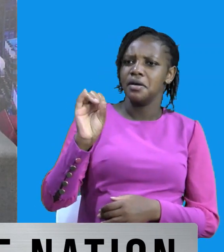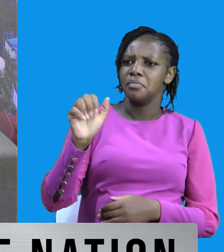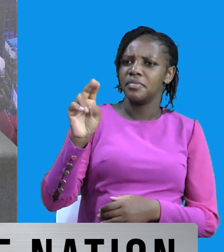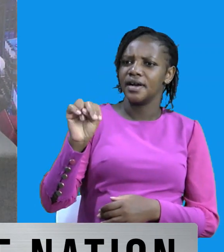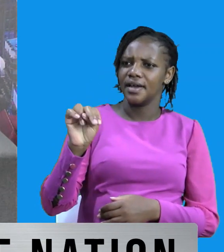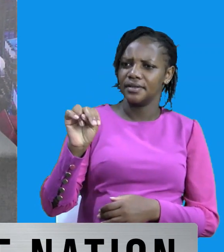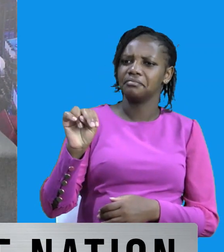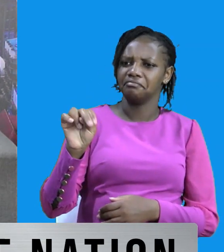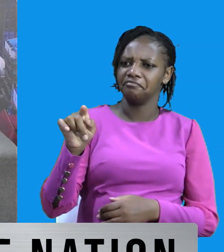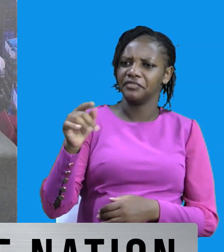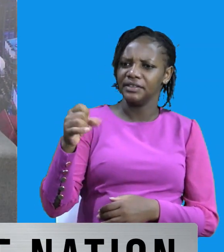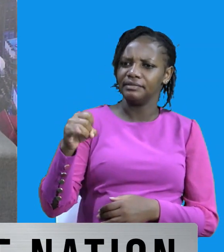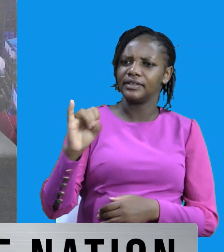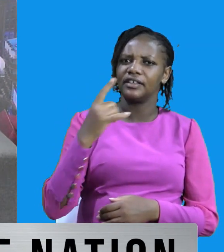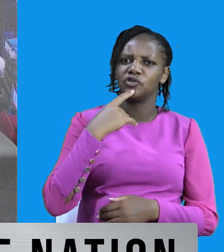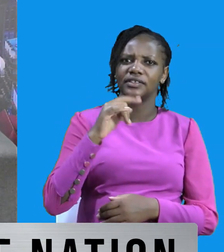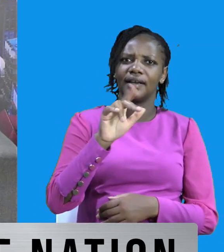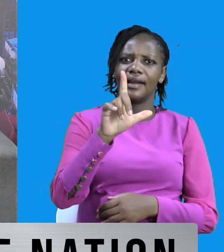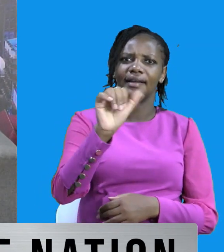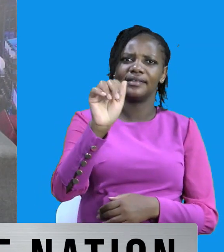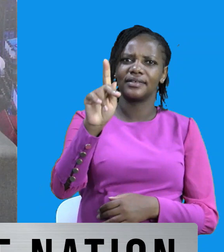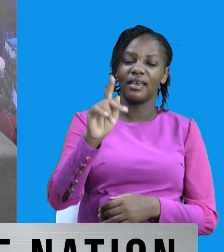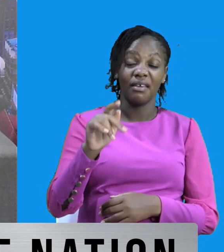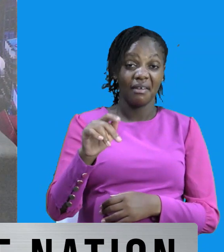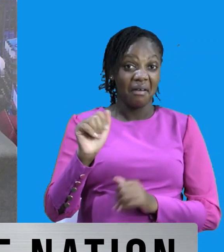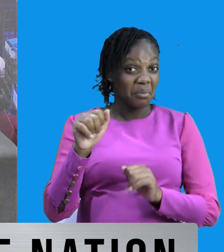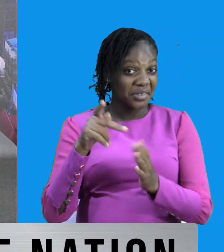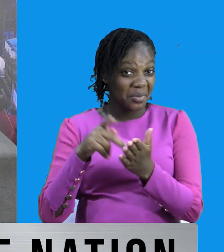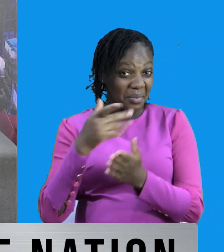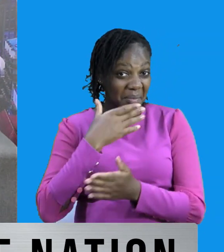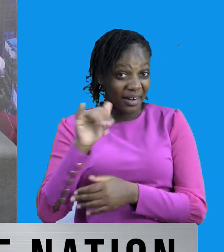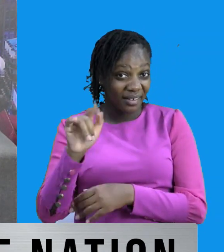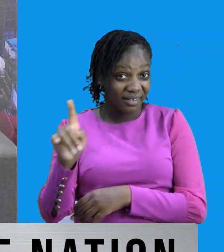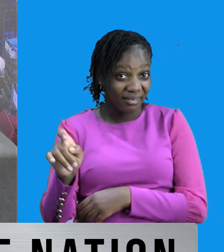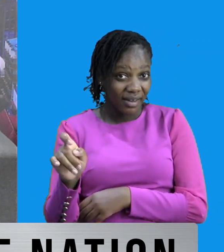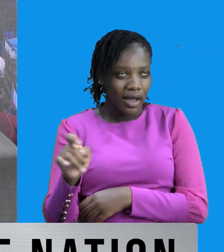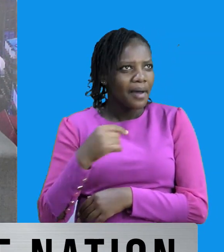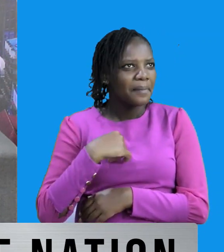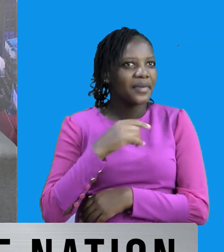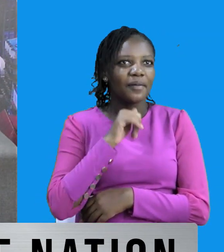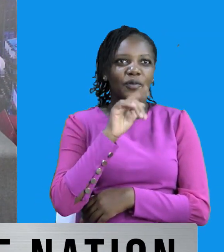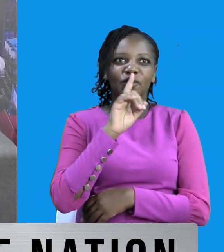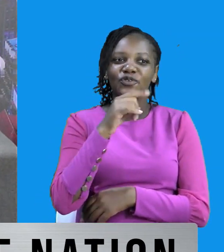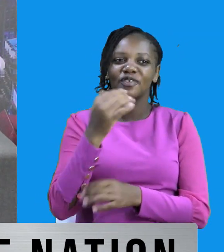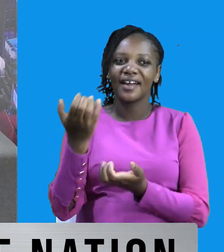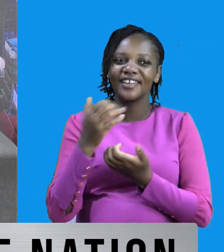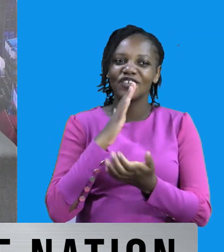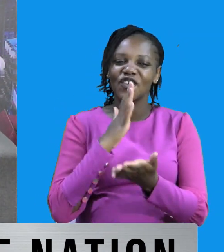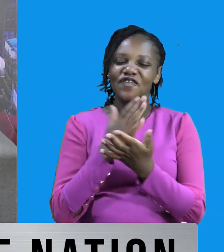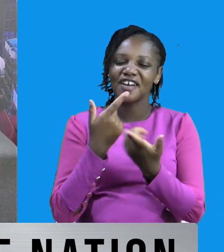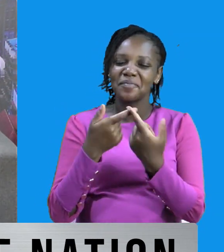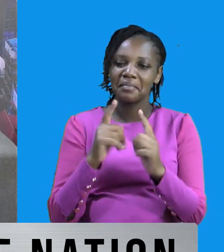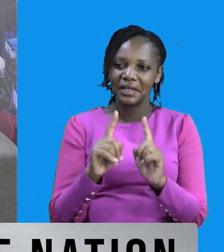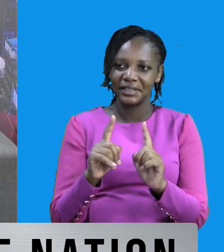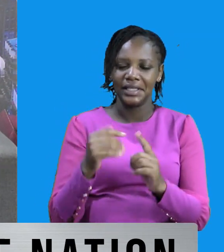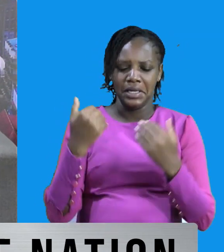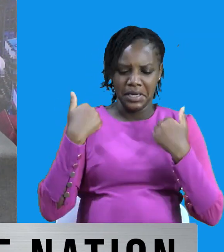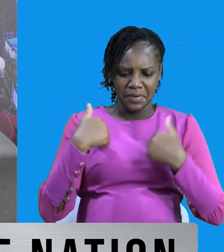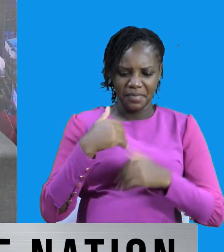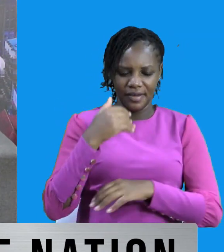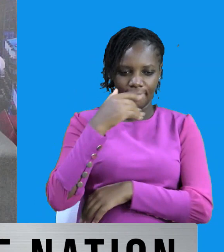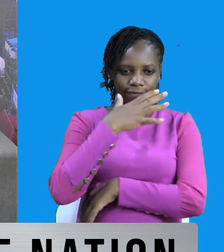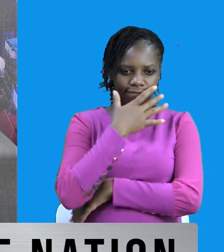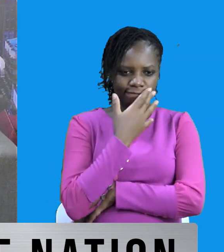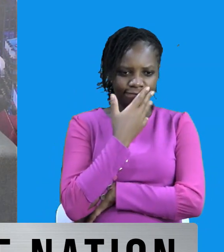LSK as much as they was are very he affordable. It seems. I'm not sure about that. I need to confirm. Okay. But what I'm asking myself